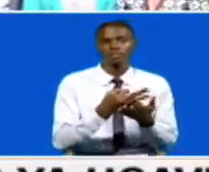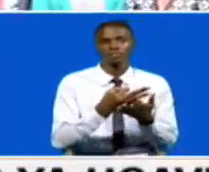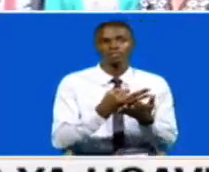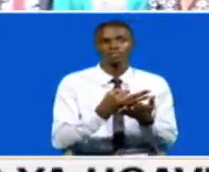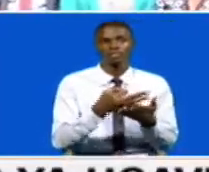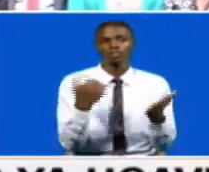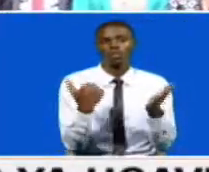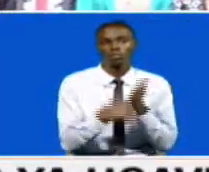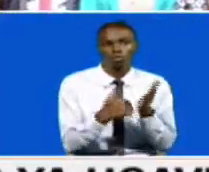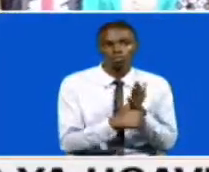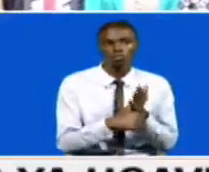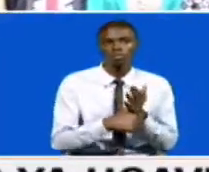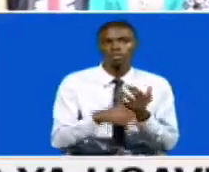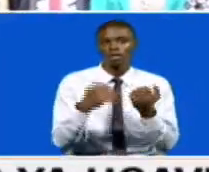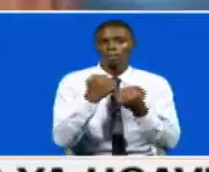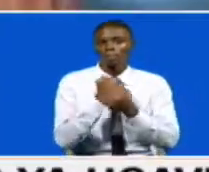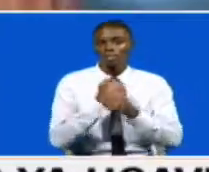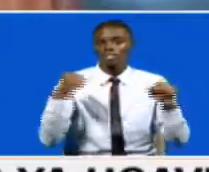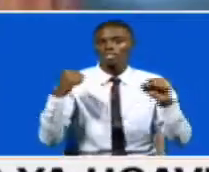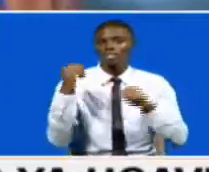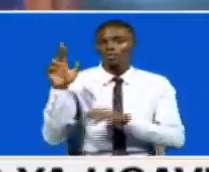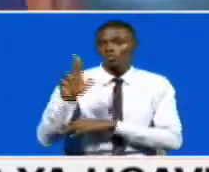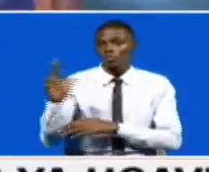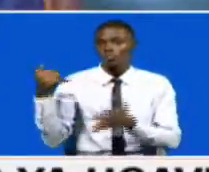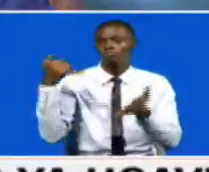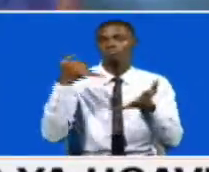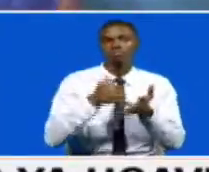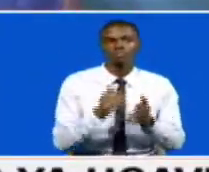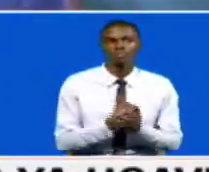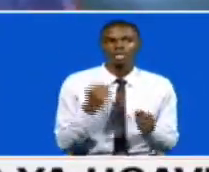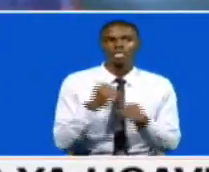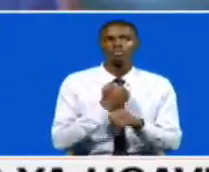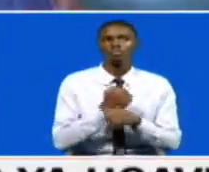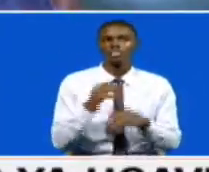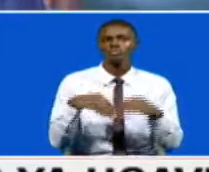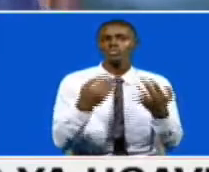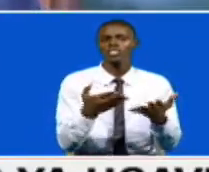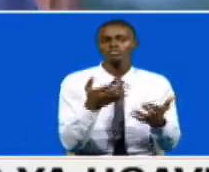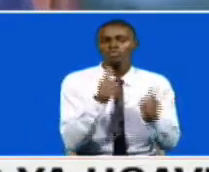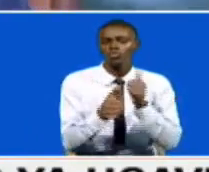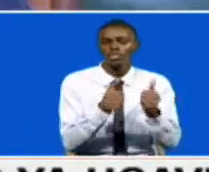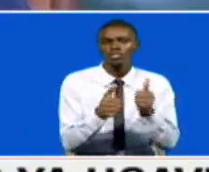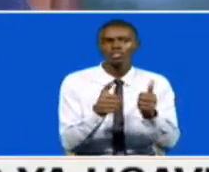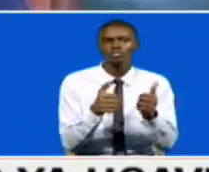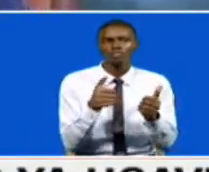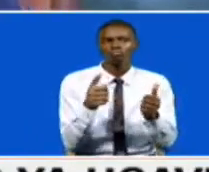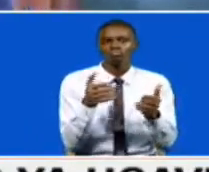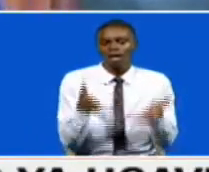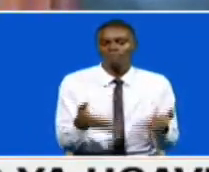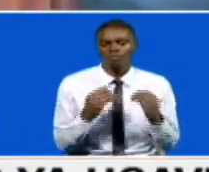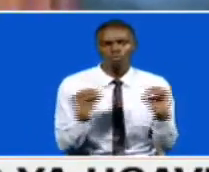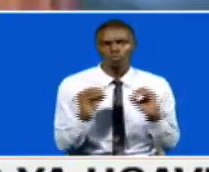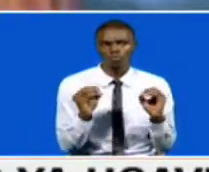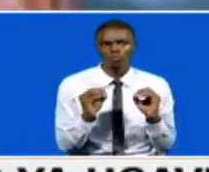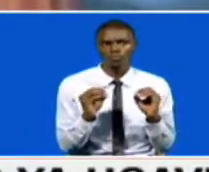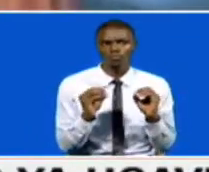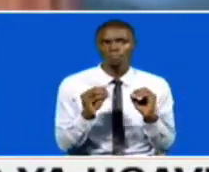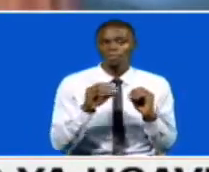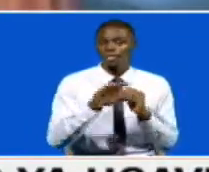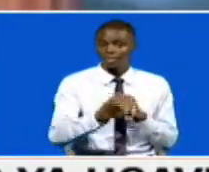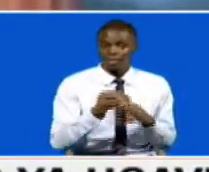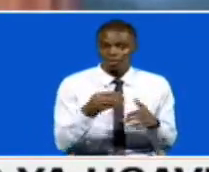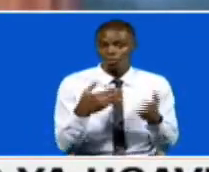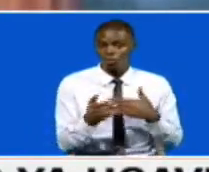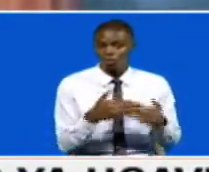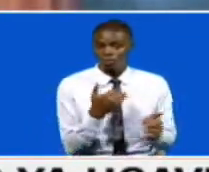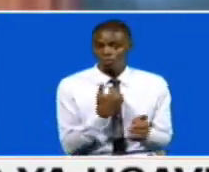panda, ikibidi Rais Kenyatta kuingilia kati. We cannot give that which does not exist. Let us take what we